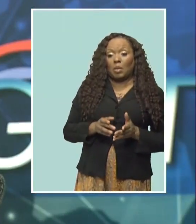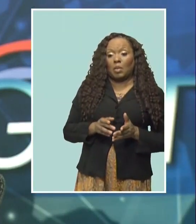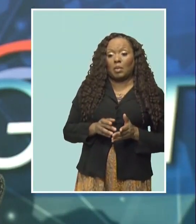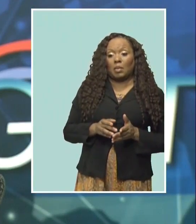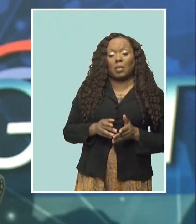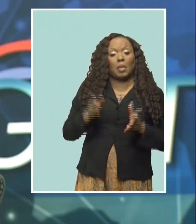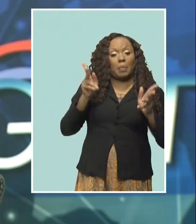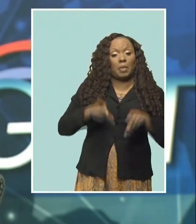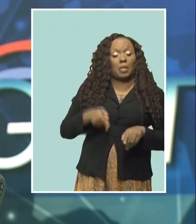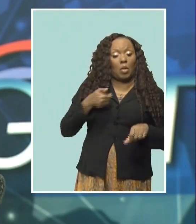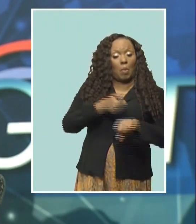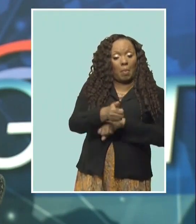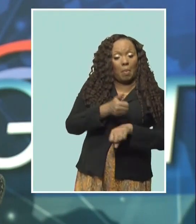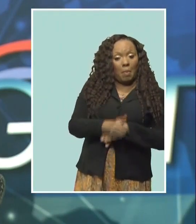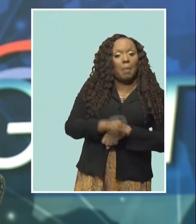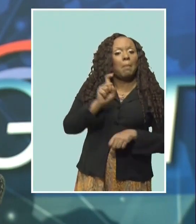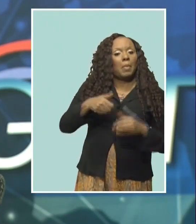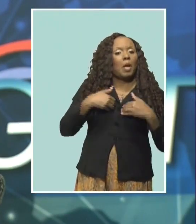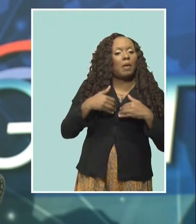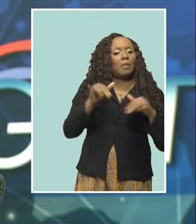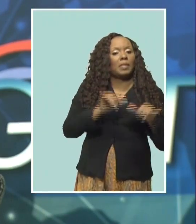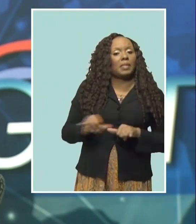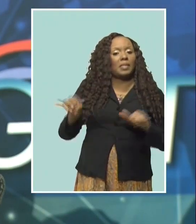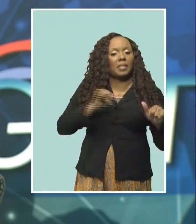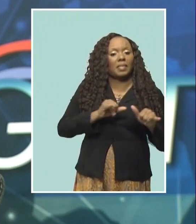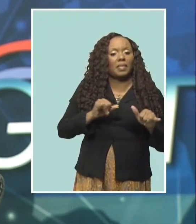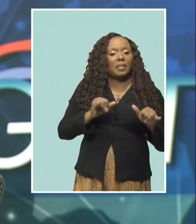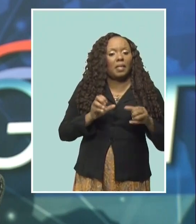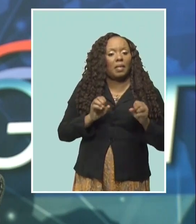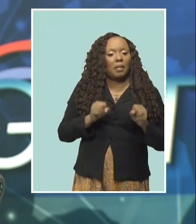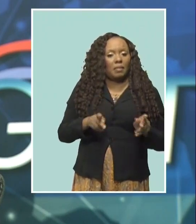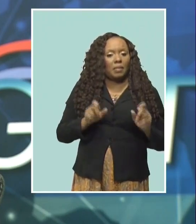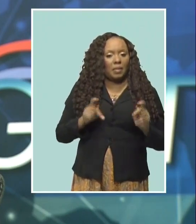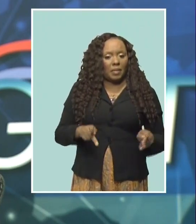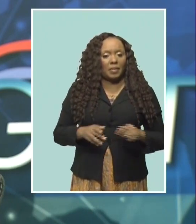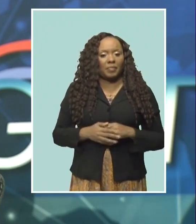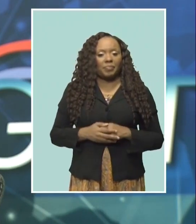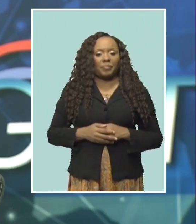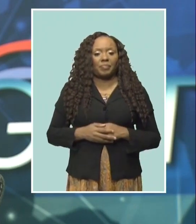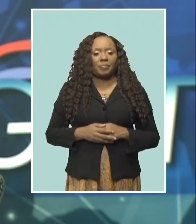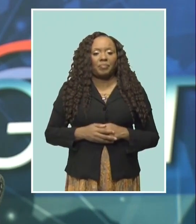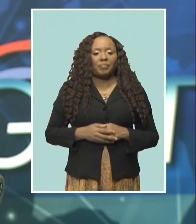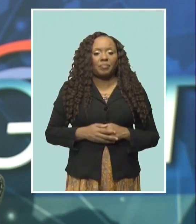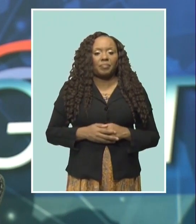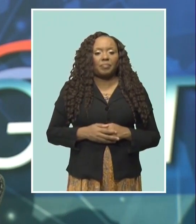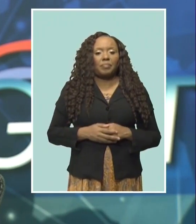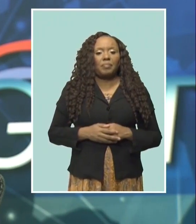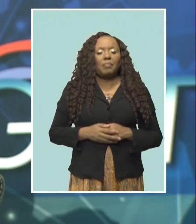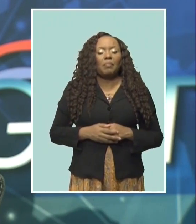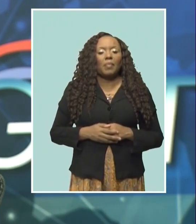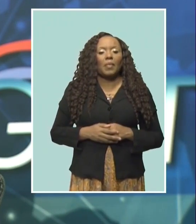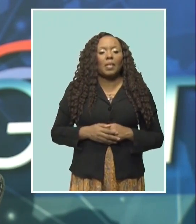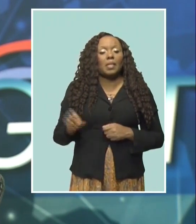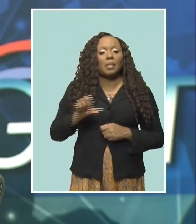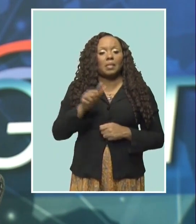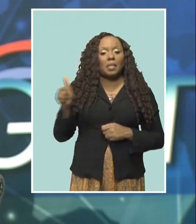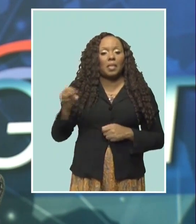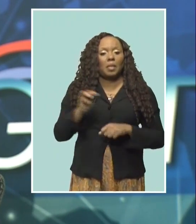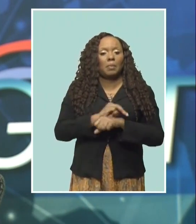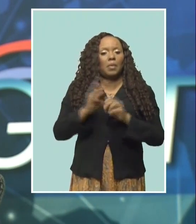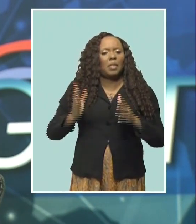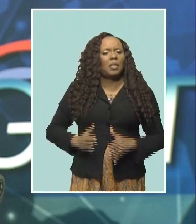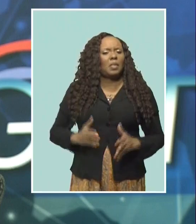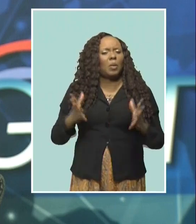for St. Philip North, Dr. Sonia Brown, is seeking clarification on the corroboration aspect of the amendments to the bill.